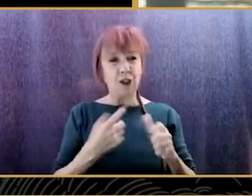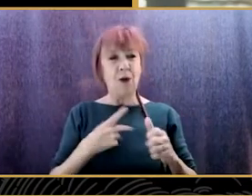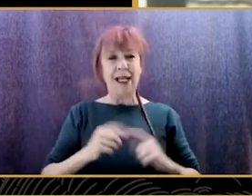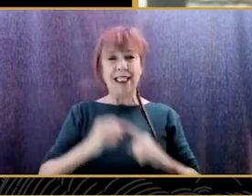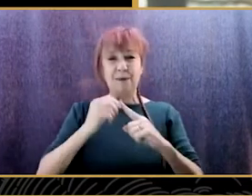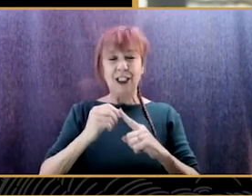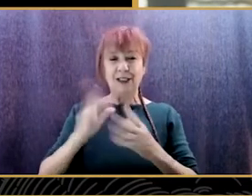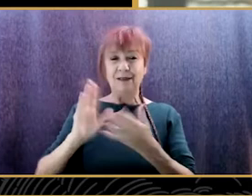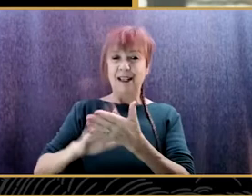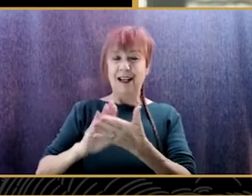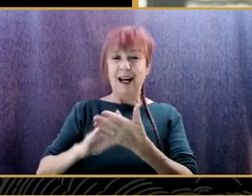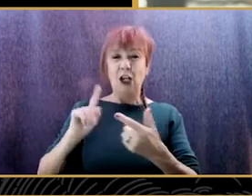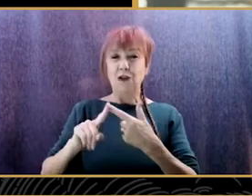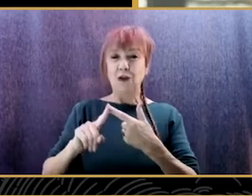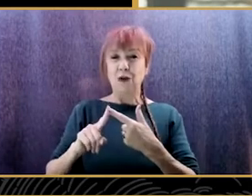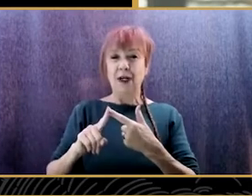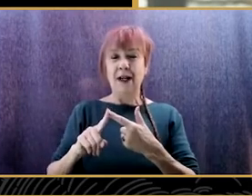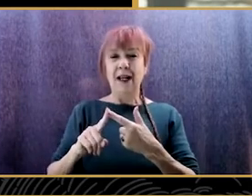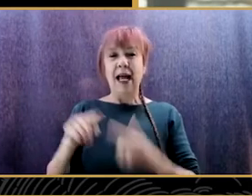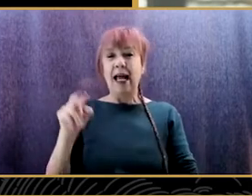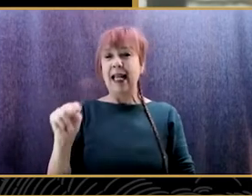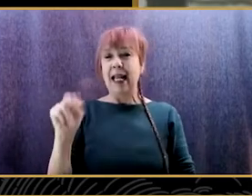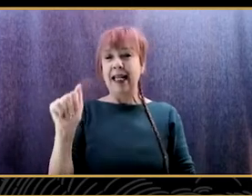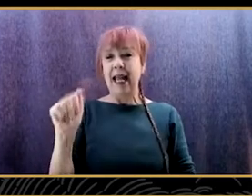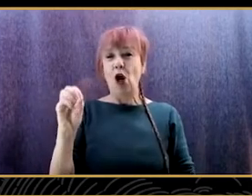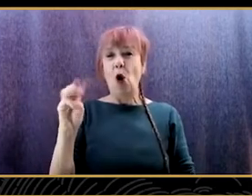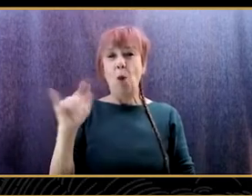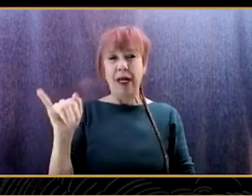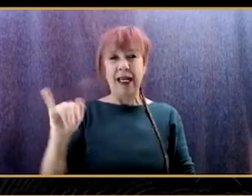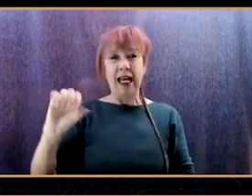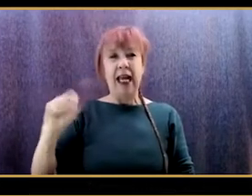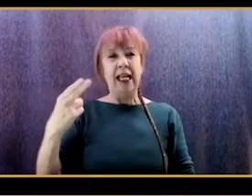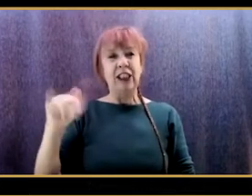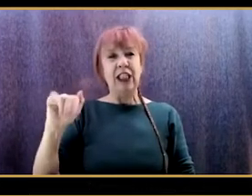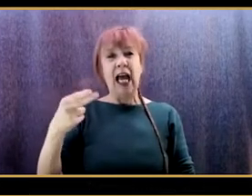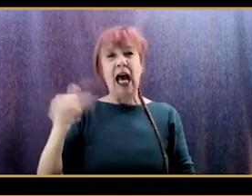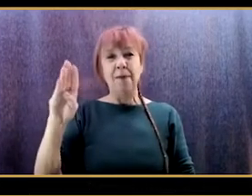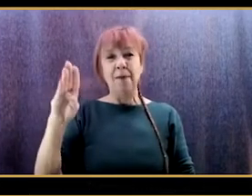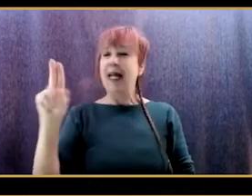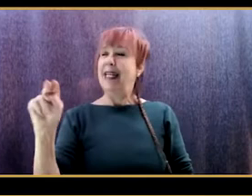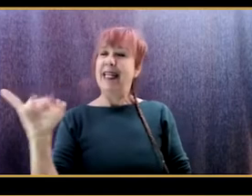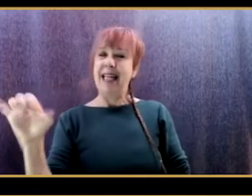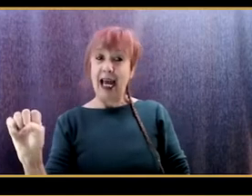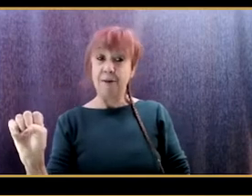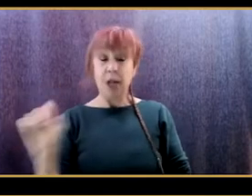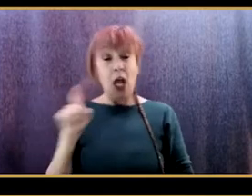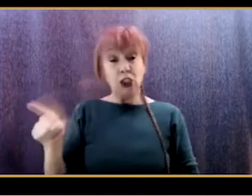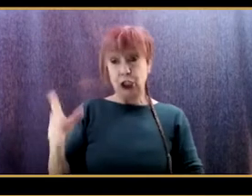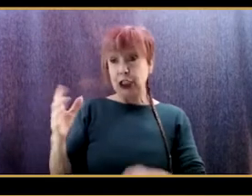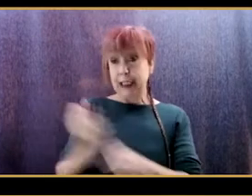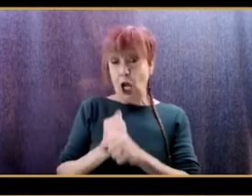special shout out to our current Young People's Poet Laureate, Naomi Shihabnai. Headshot of Naomi.